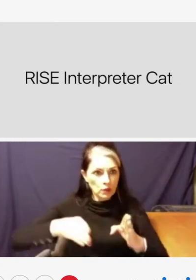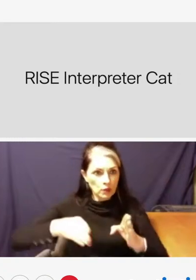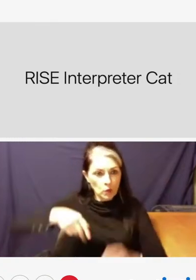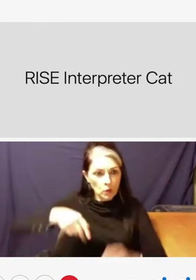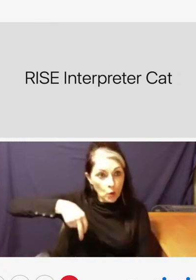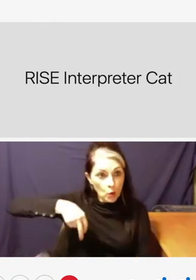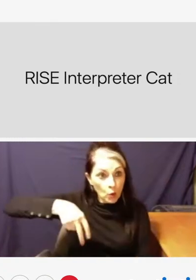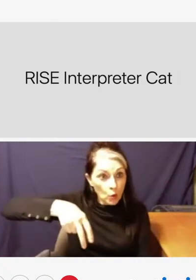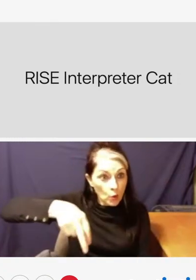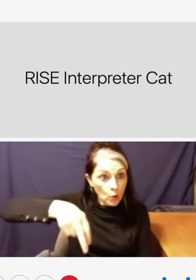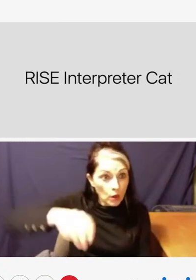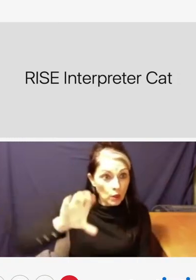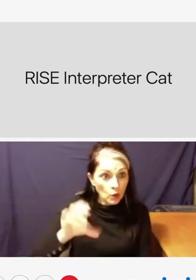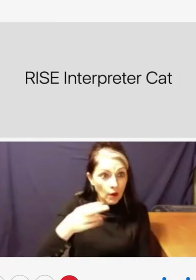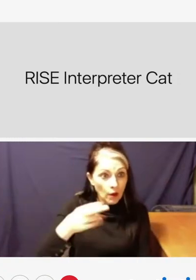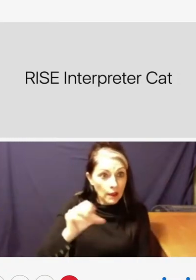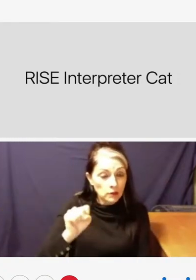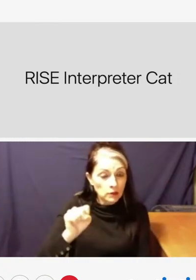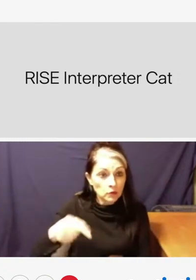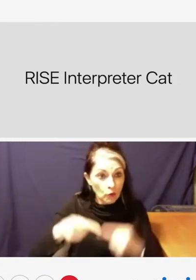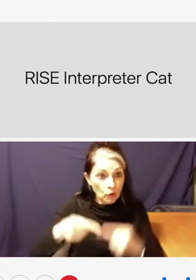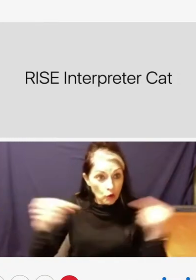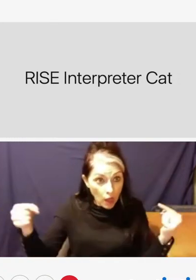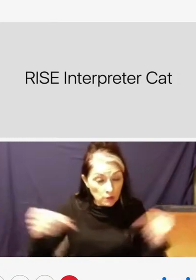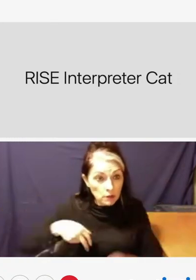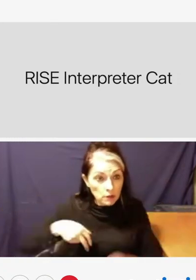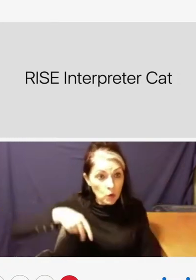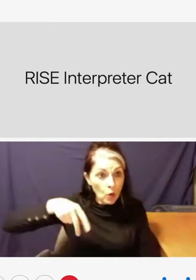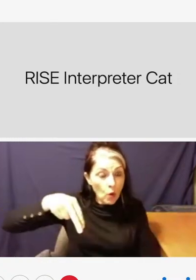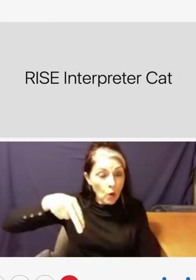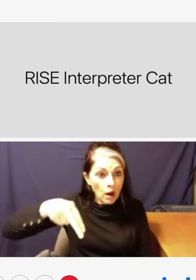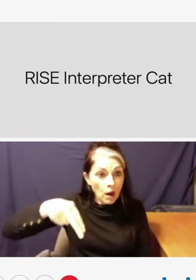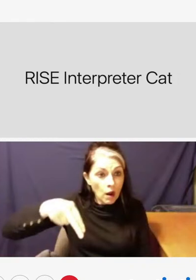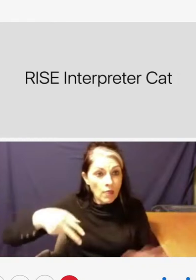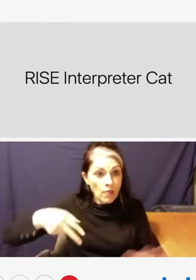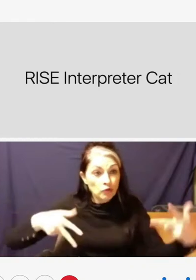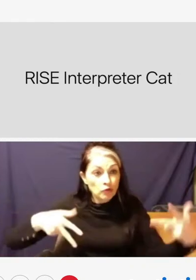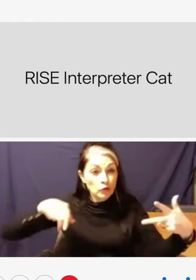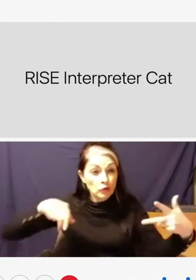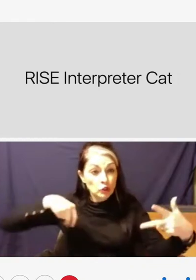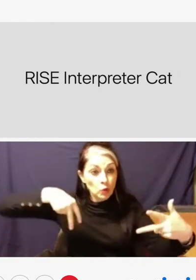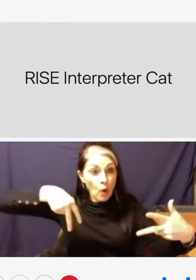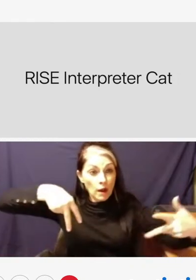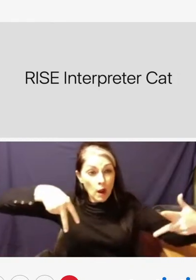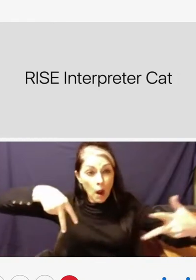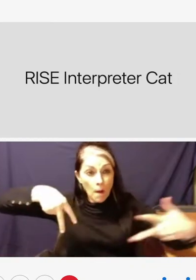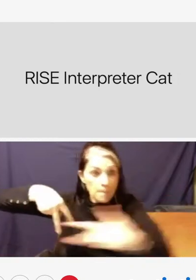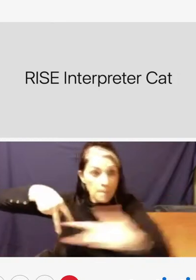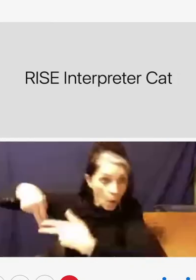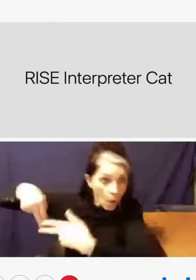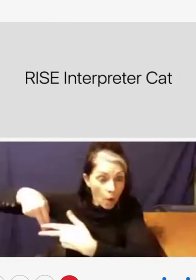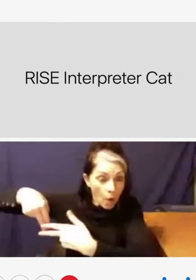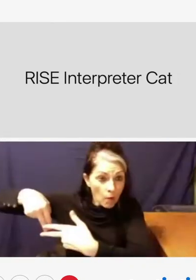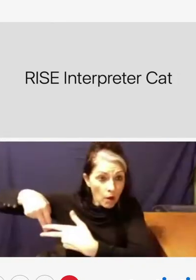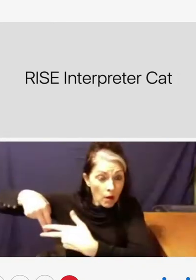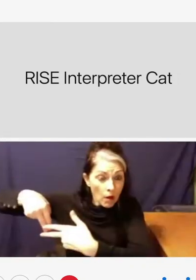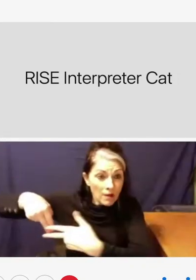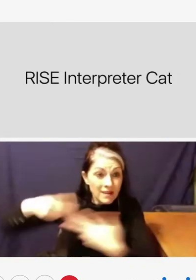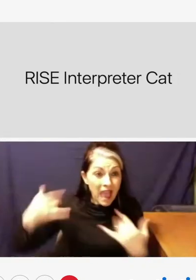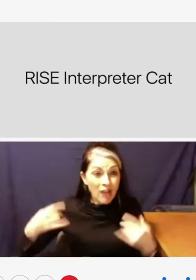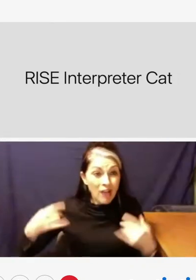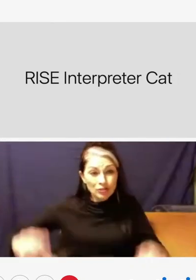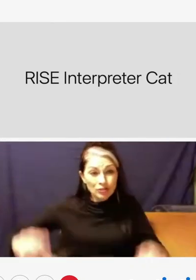street and she was hit by a car and um she's in a wheelchair she's back in school now and she was hit by a